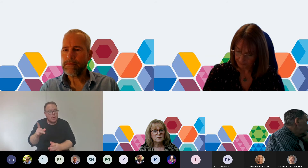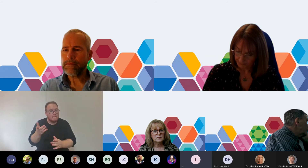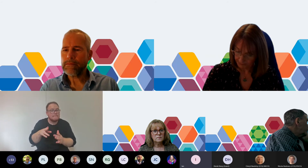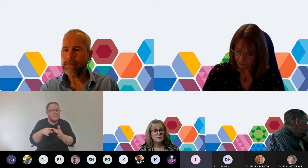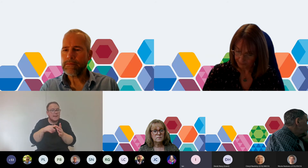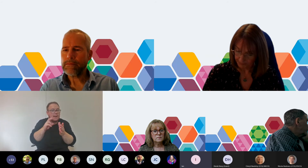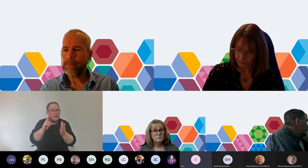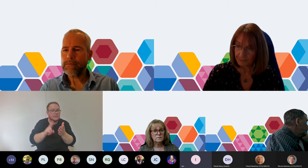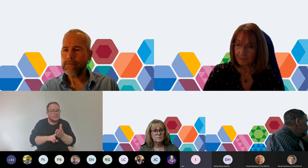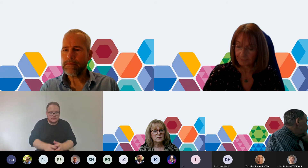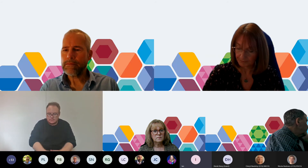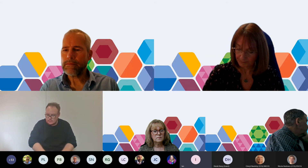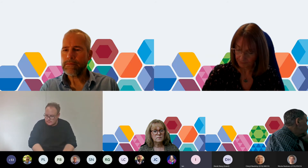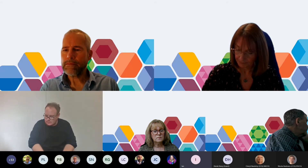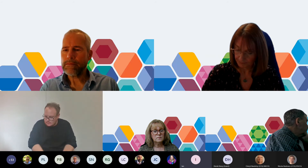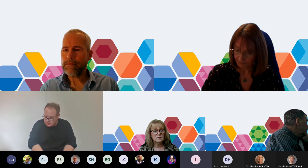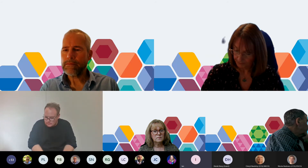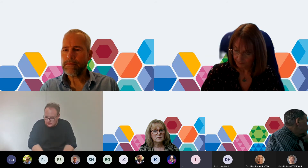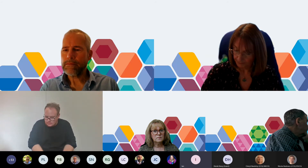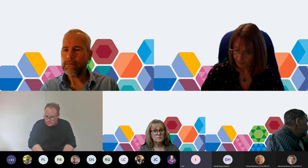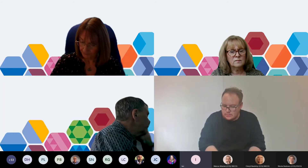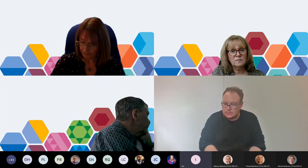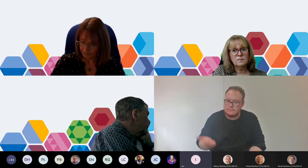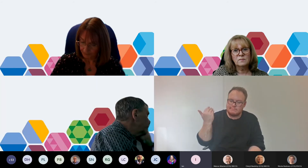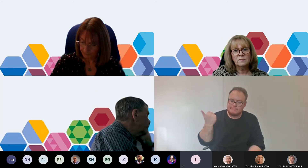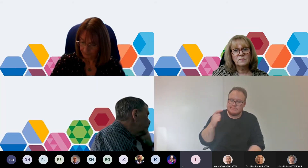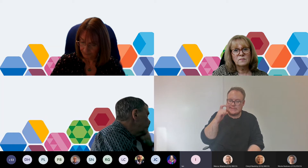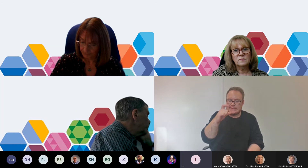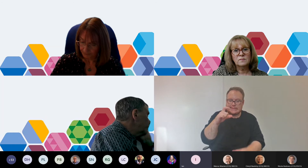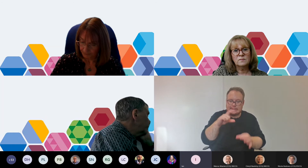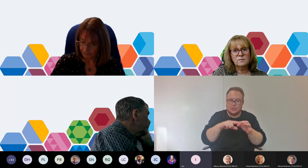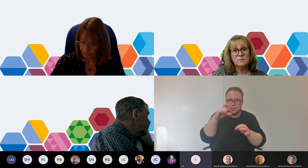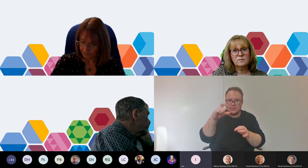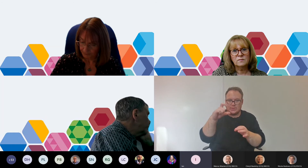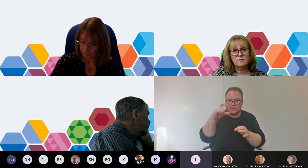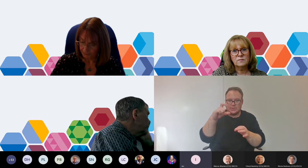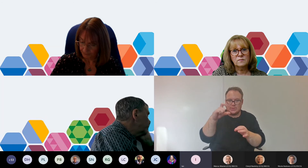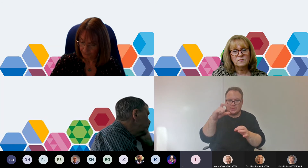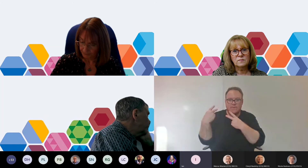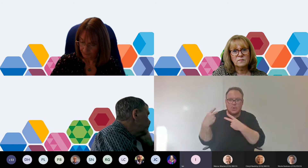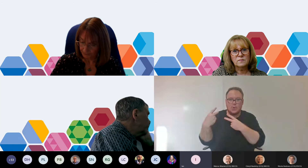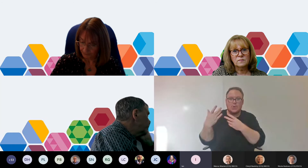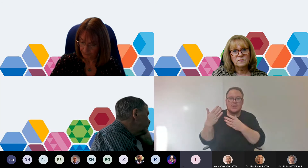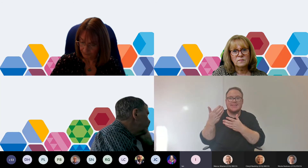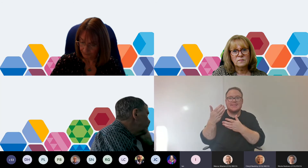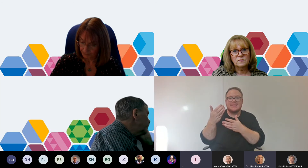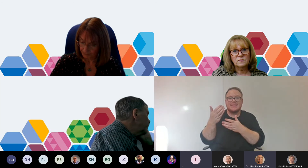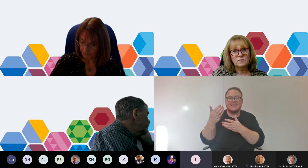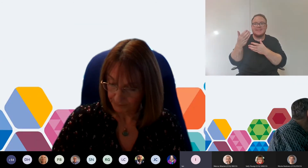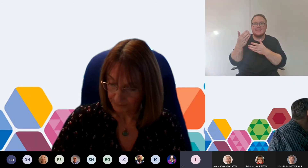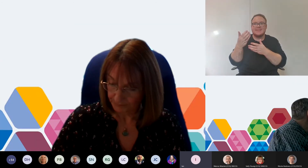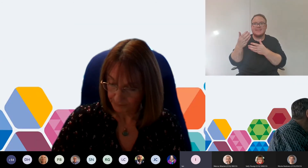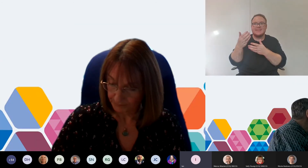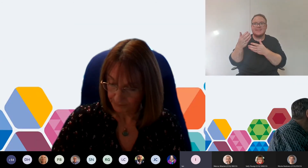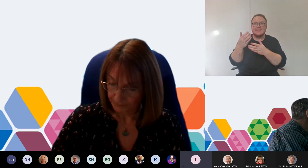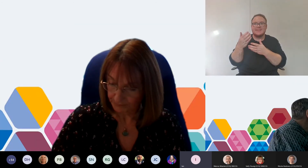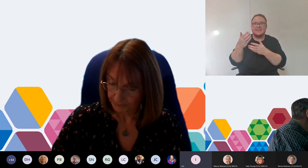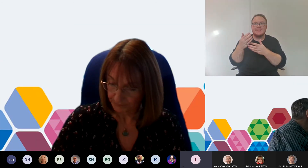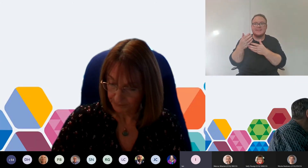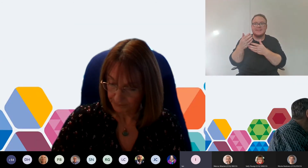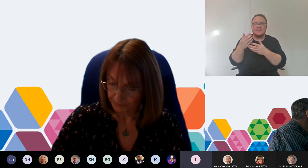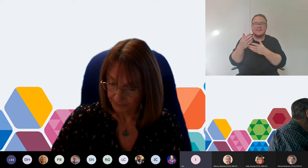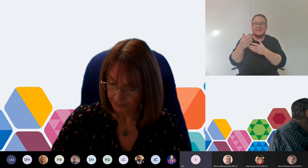possibly can. There's been a recent CQC review, safety, equity, and engagement in maternity, and it can make for quite some.